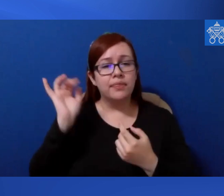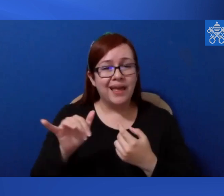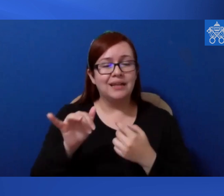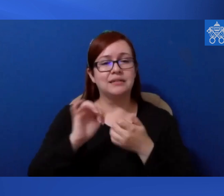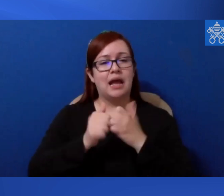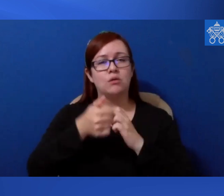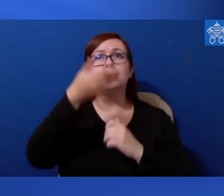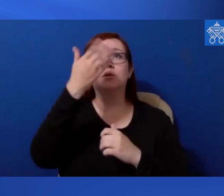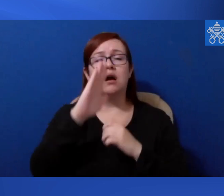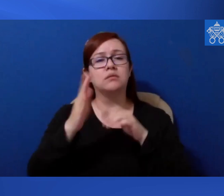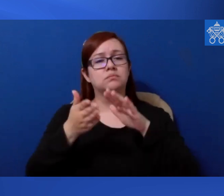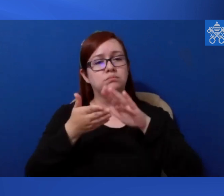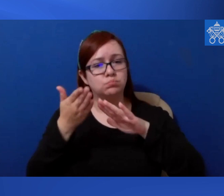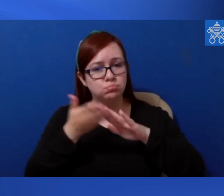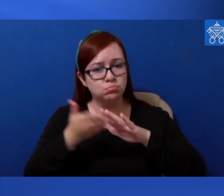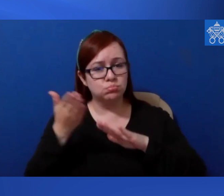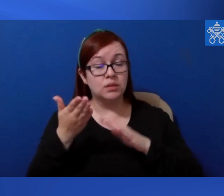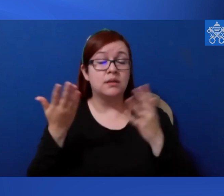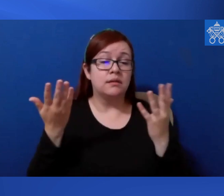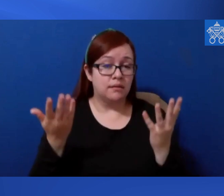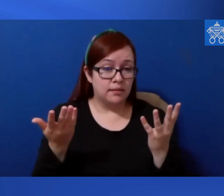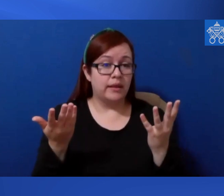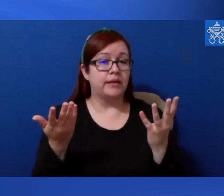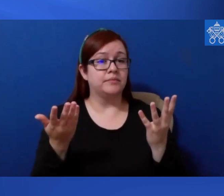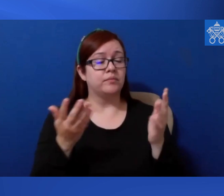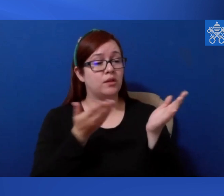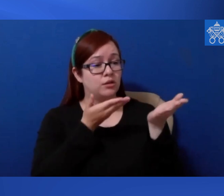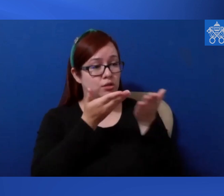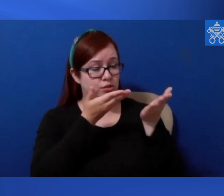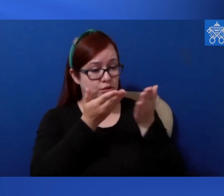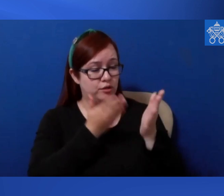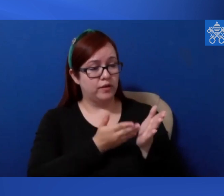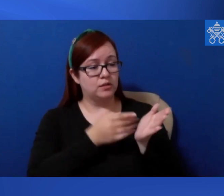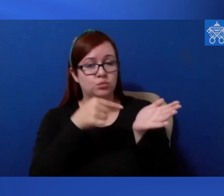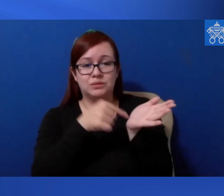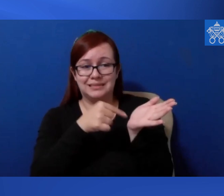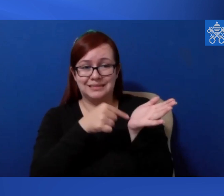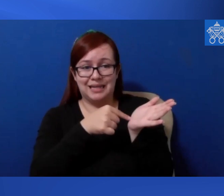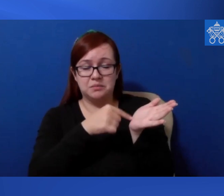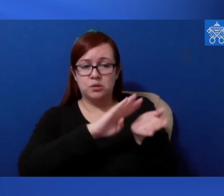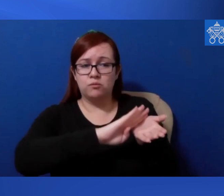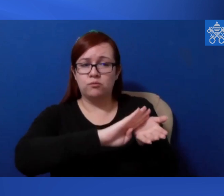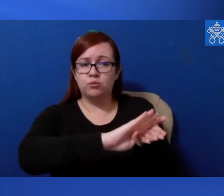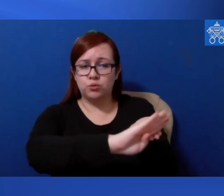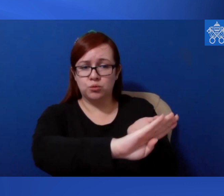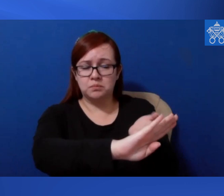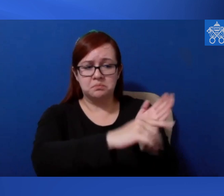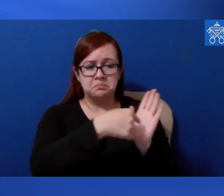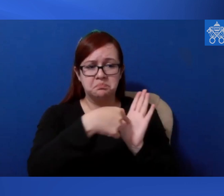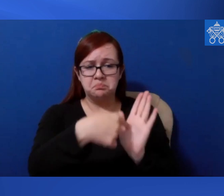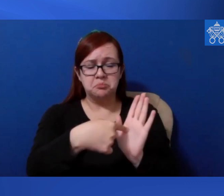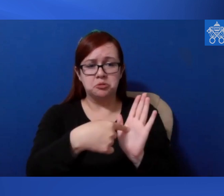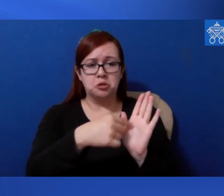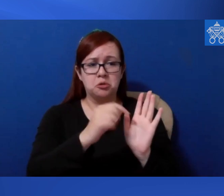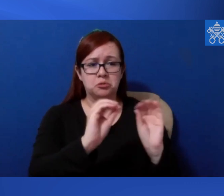This is how God is. Then, however, this servant whose debt had been forgiven shows no mercy